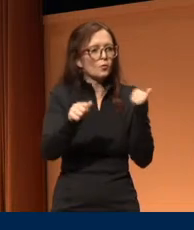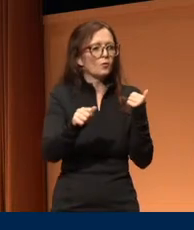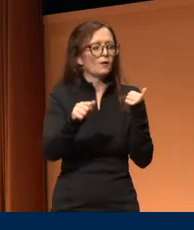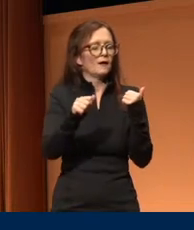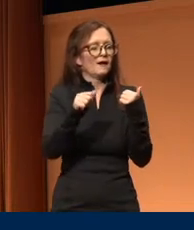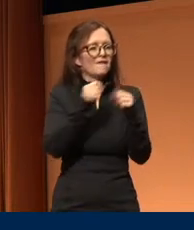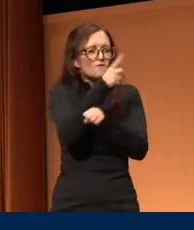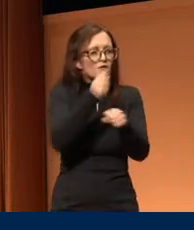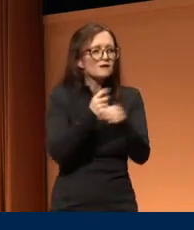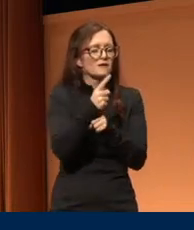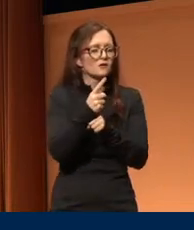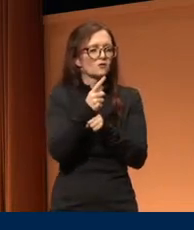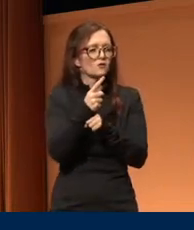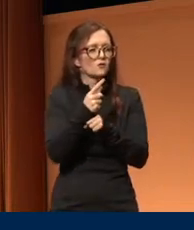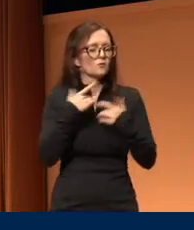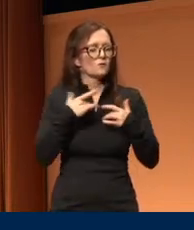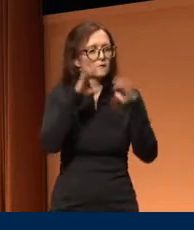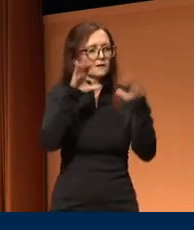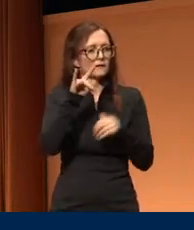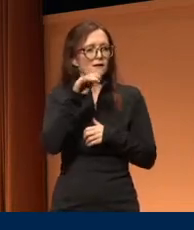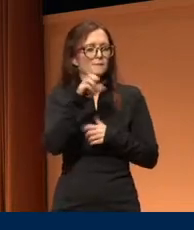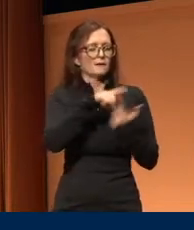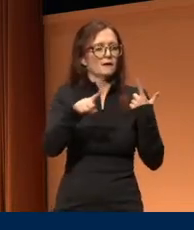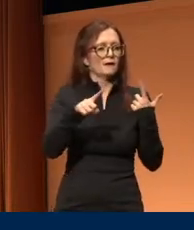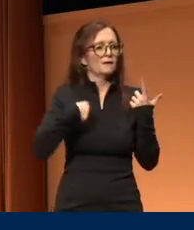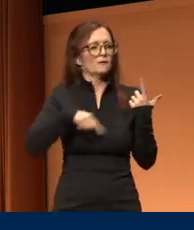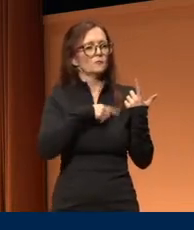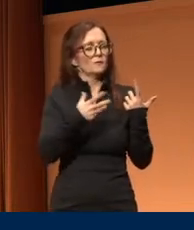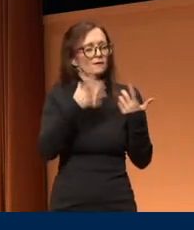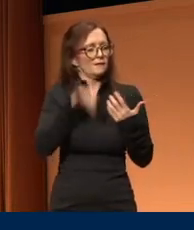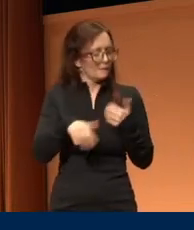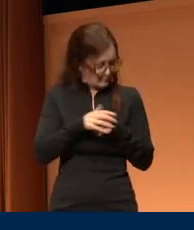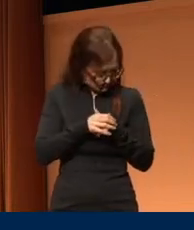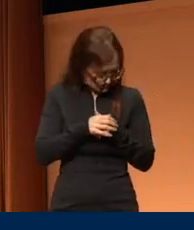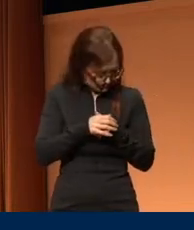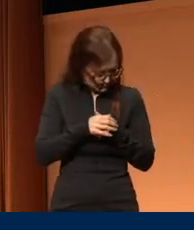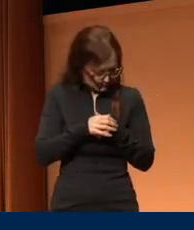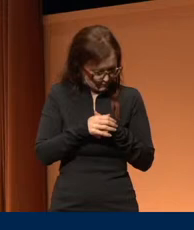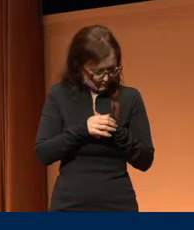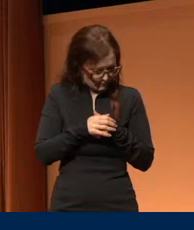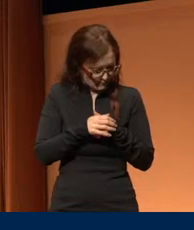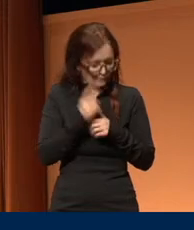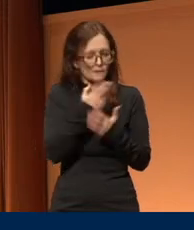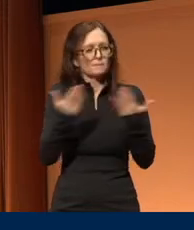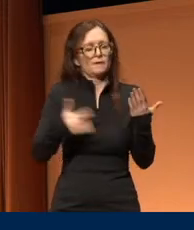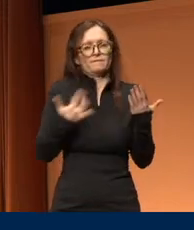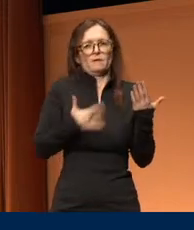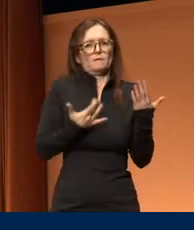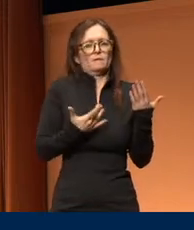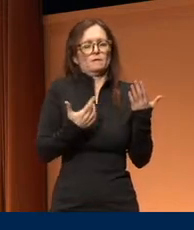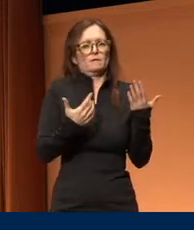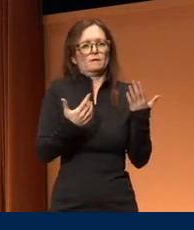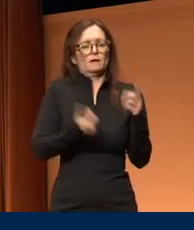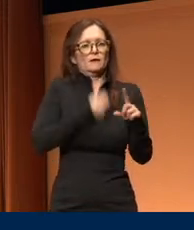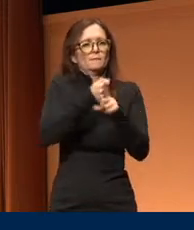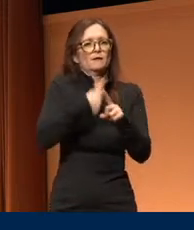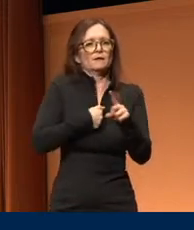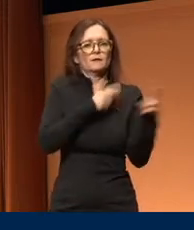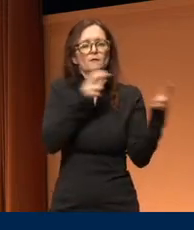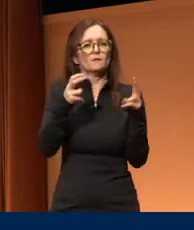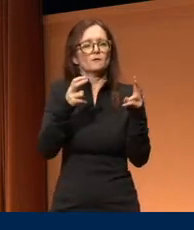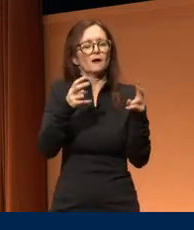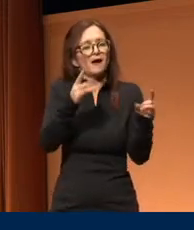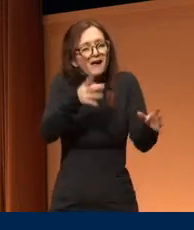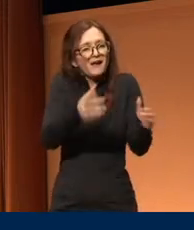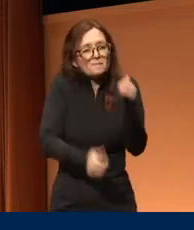year. But amid all the hand-wringing and angry denunciations, Hulot said something striking. I quote, what I hated